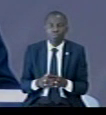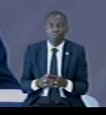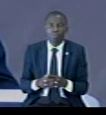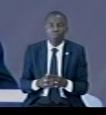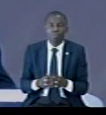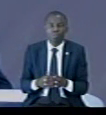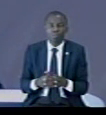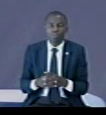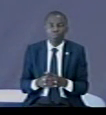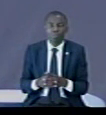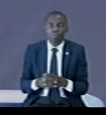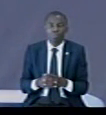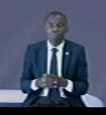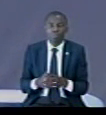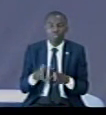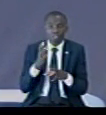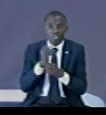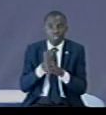Get ready now.